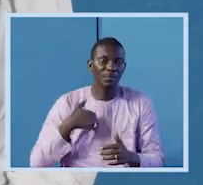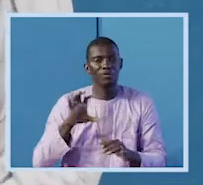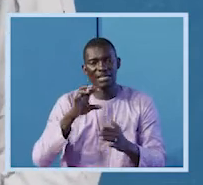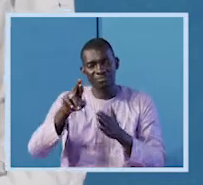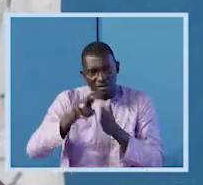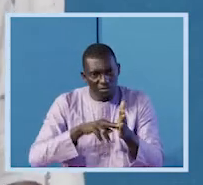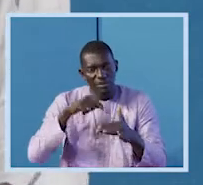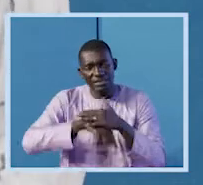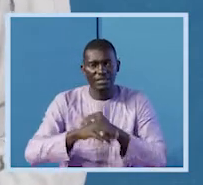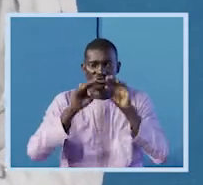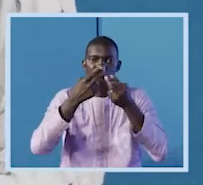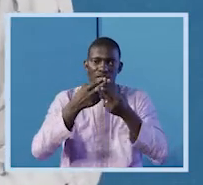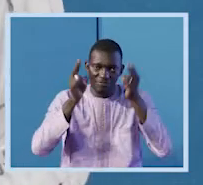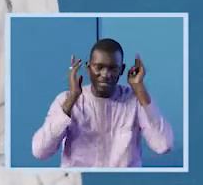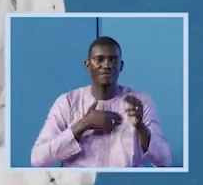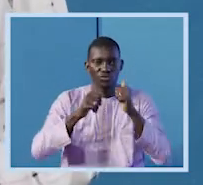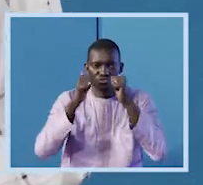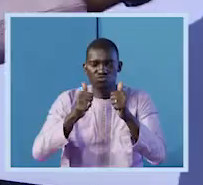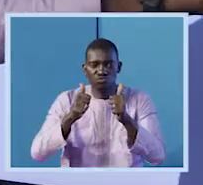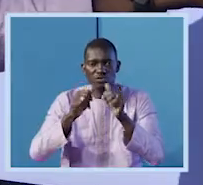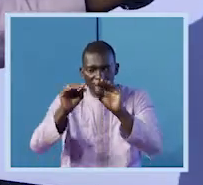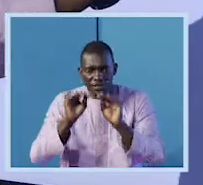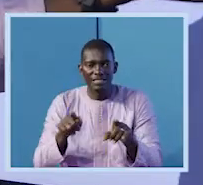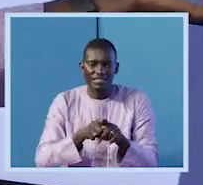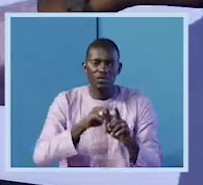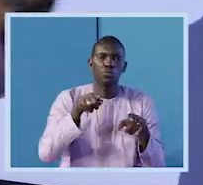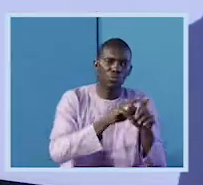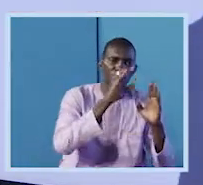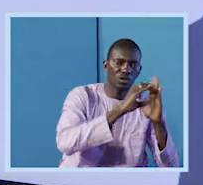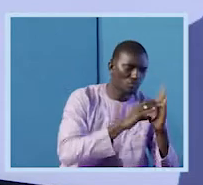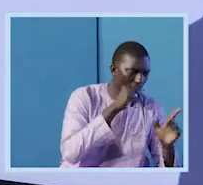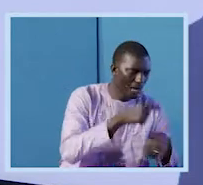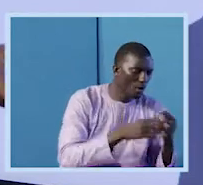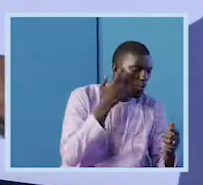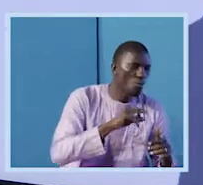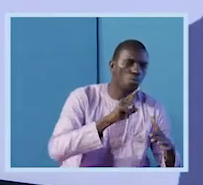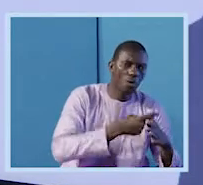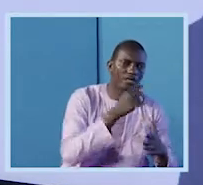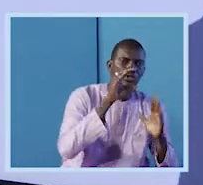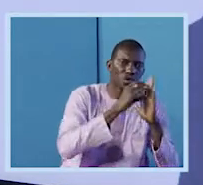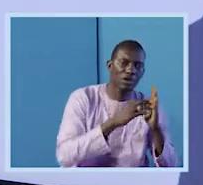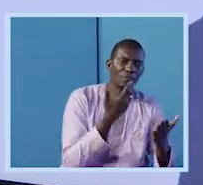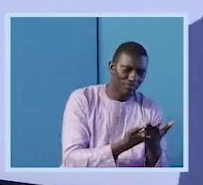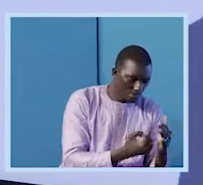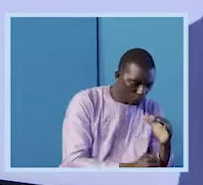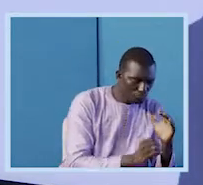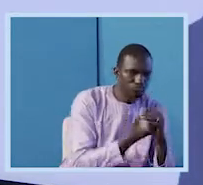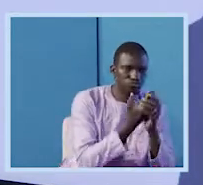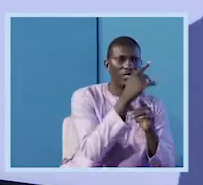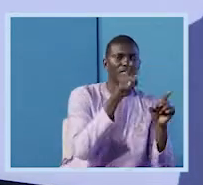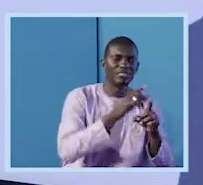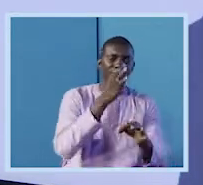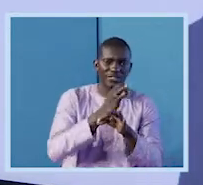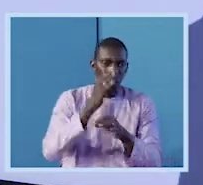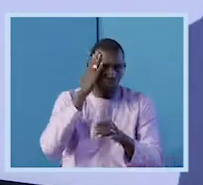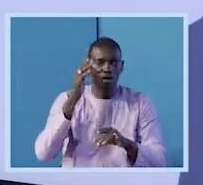in university. They will have a good education system. With the curriculum that we're talking about. Once the curriculum comes in place, so teachers will be able to know